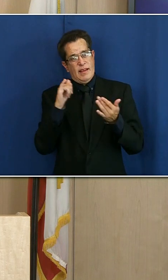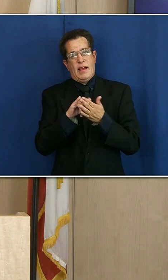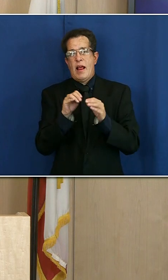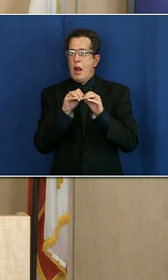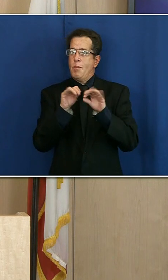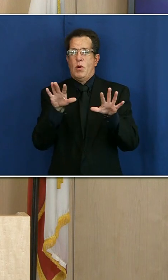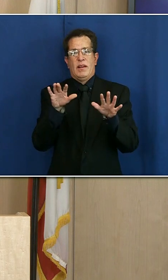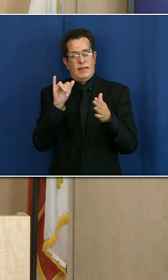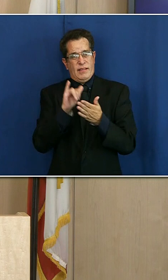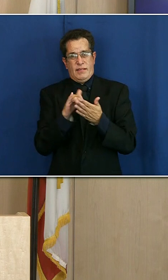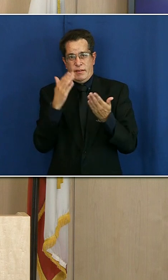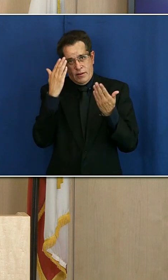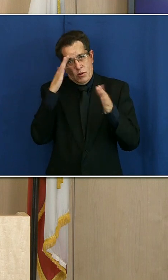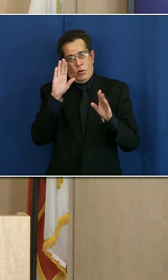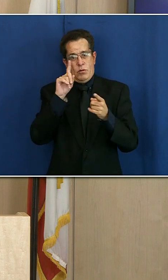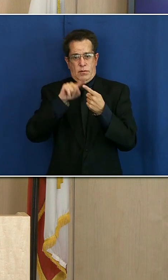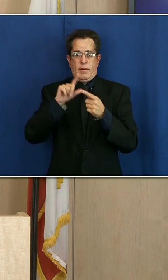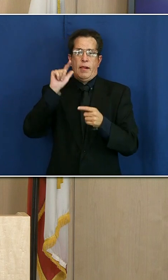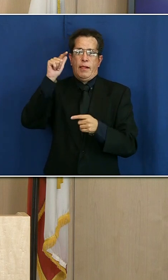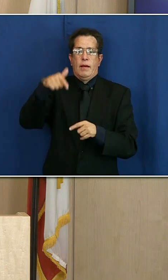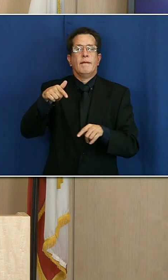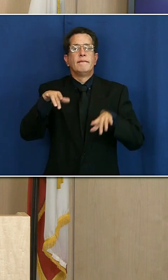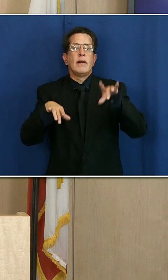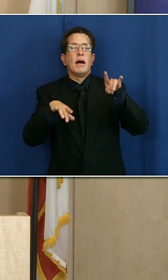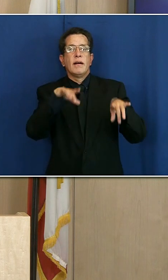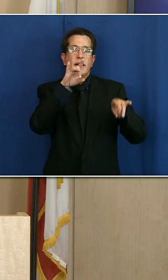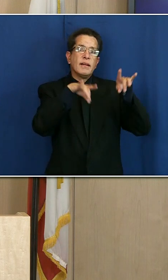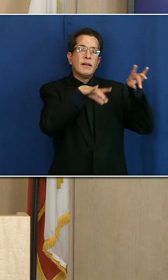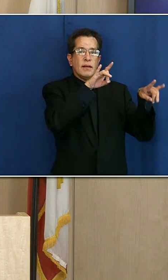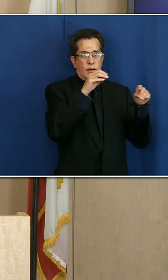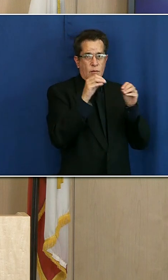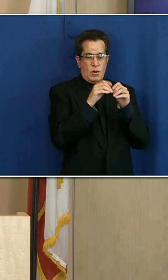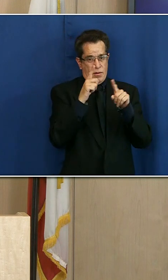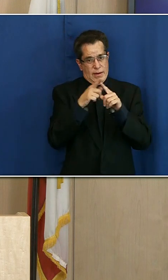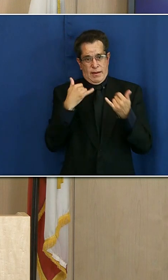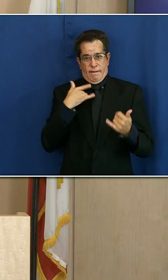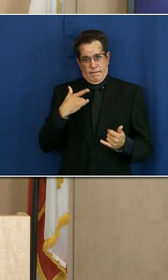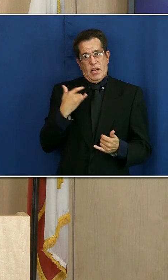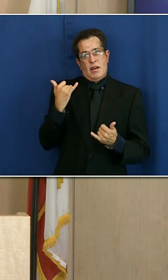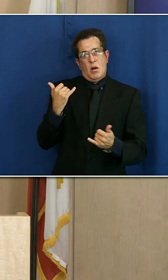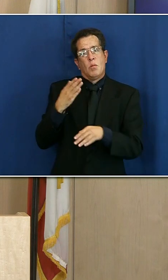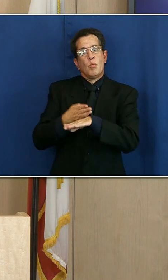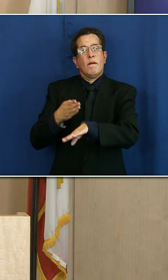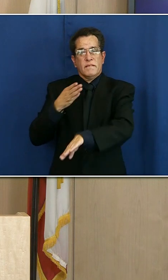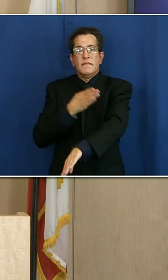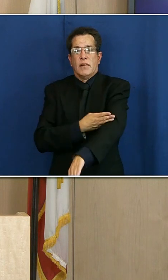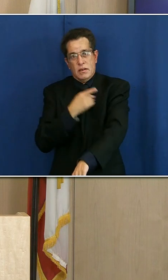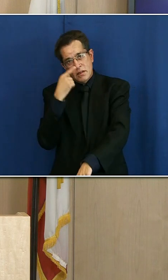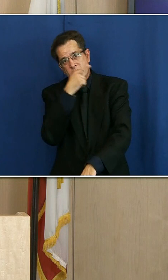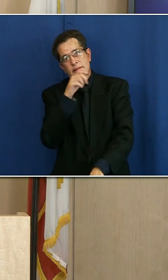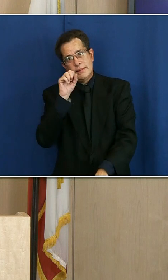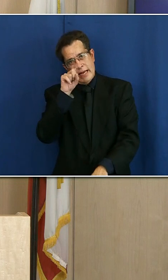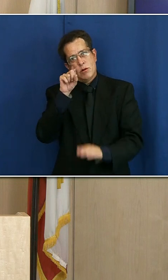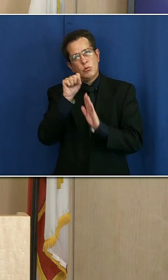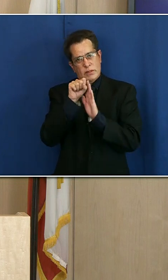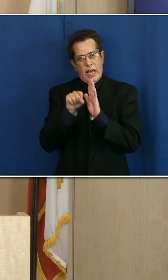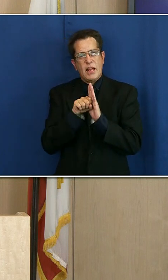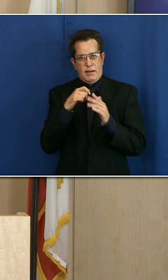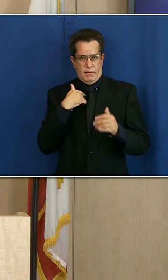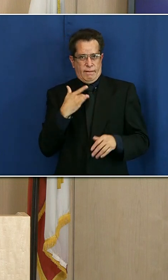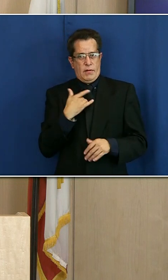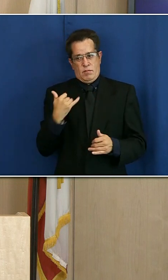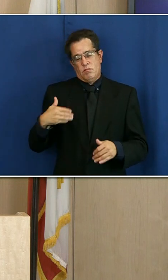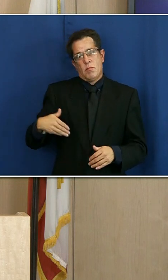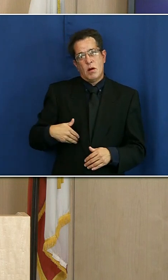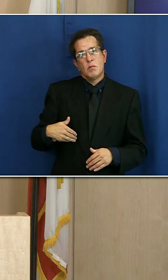outbreaks. And so I do feel that we are bending the curve at San Diego State. Certainly